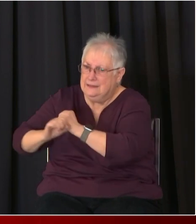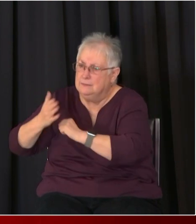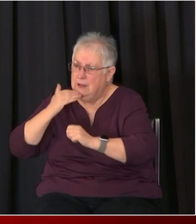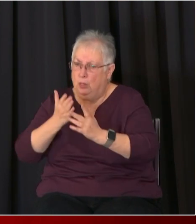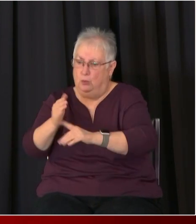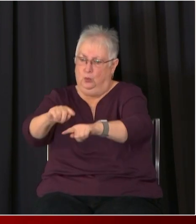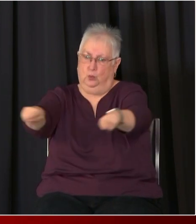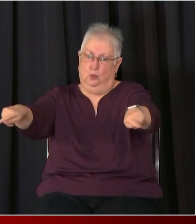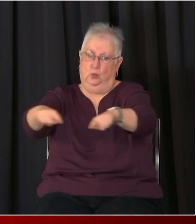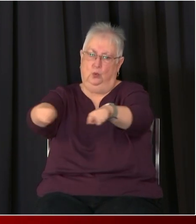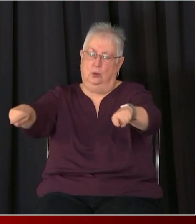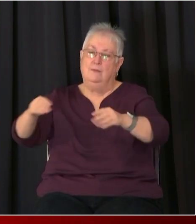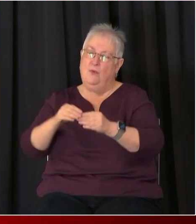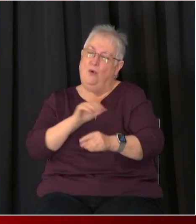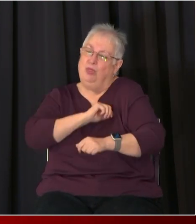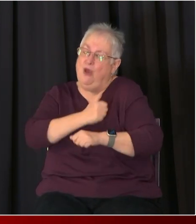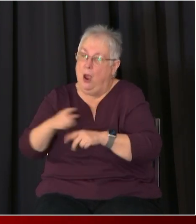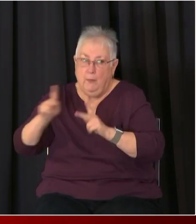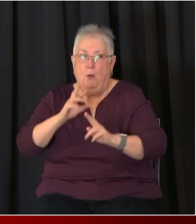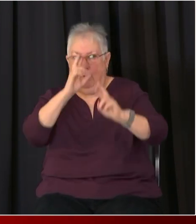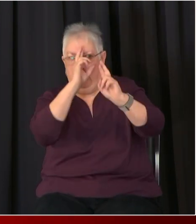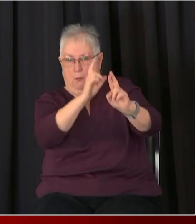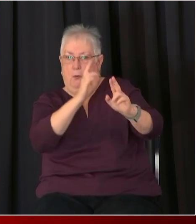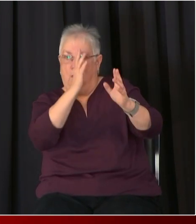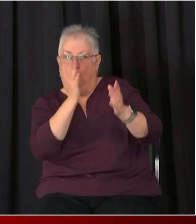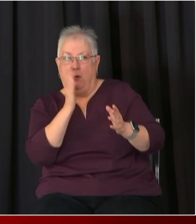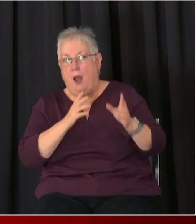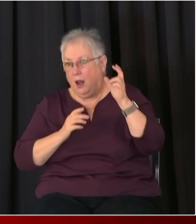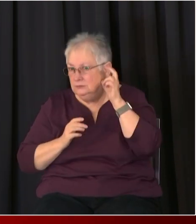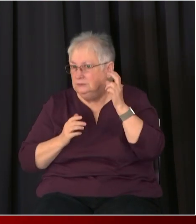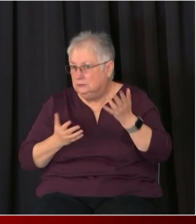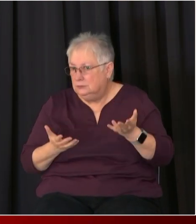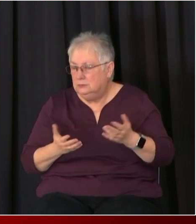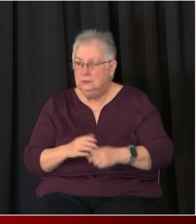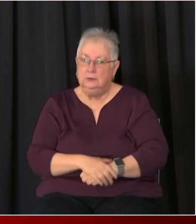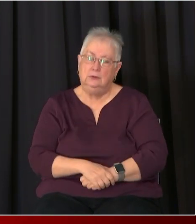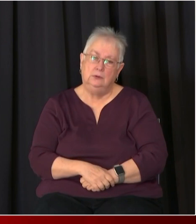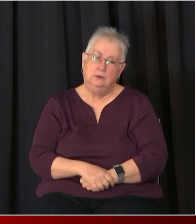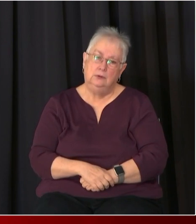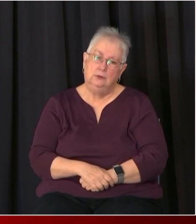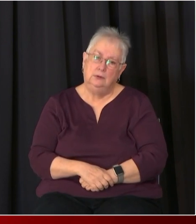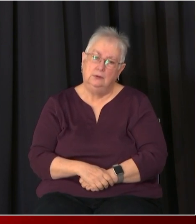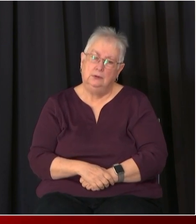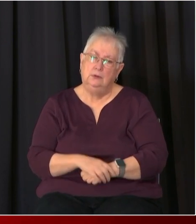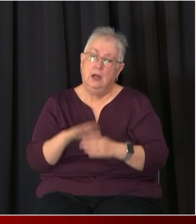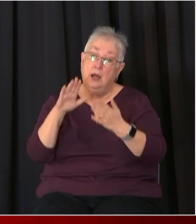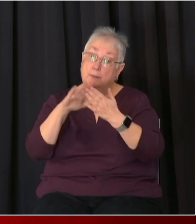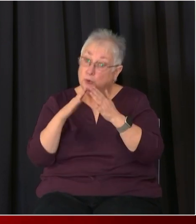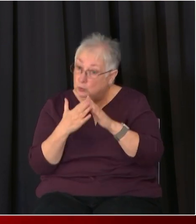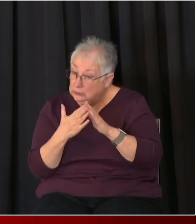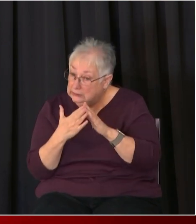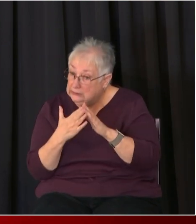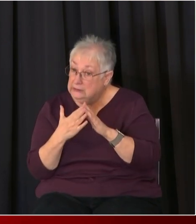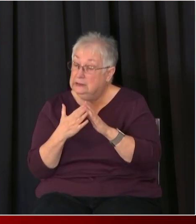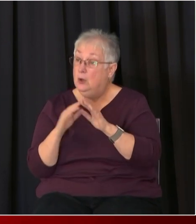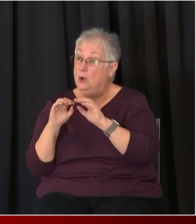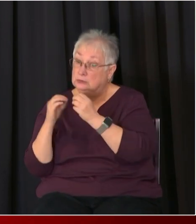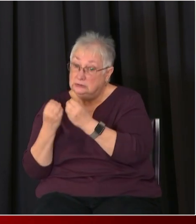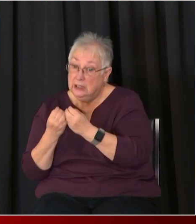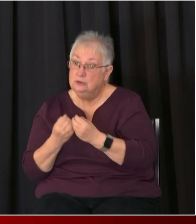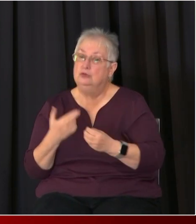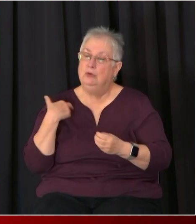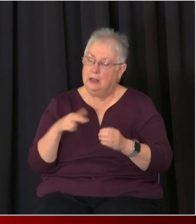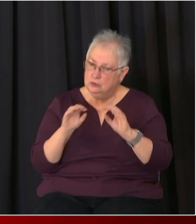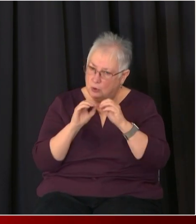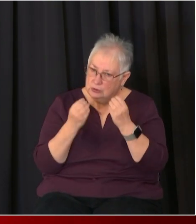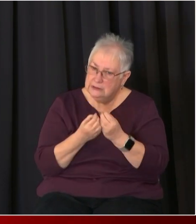also working very much with our faith-based organizations, our community healthcare organizations, our social support organizations who touch